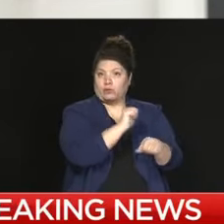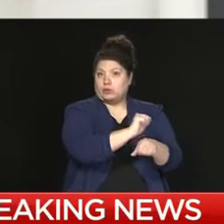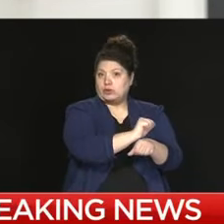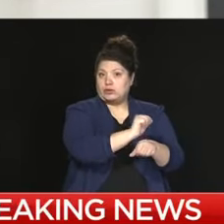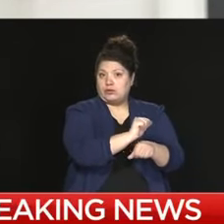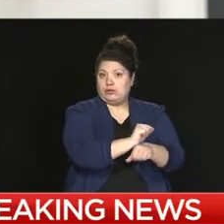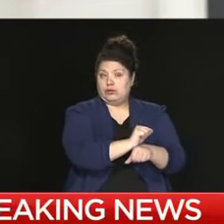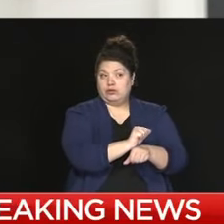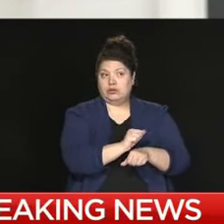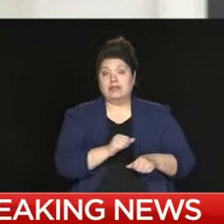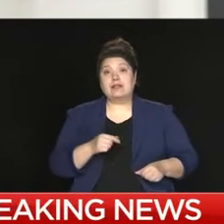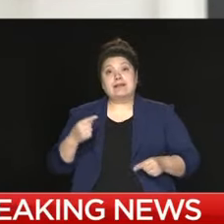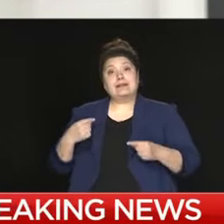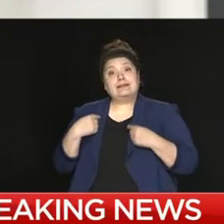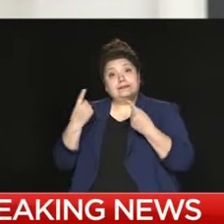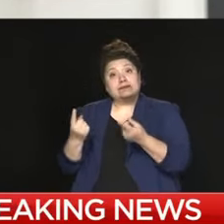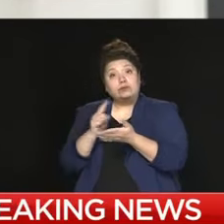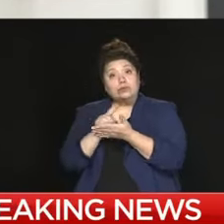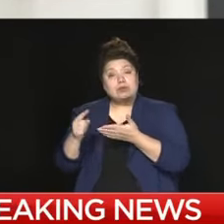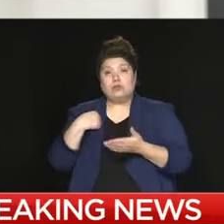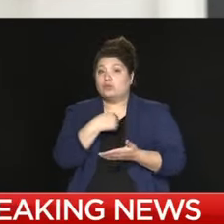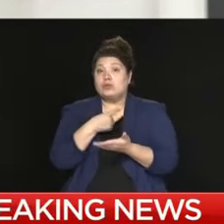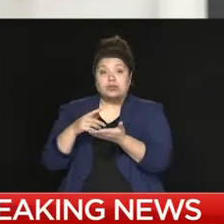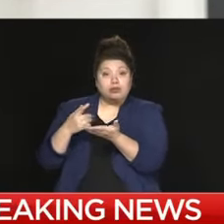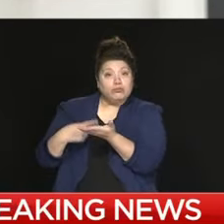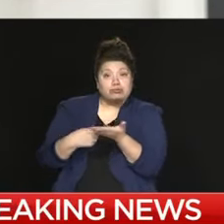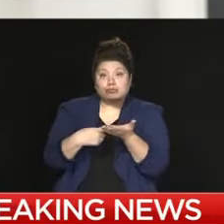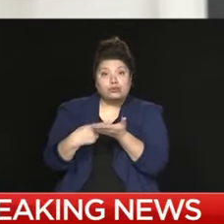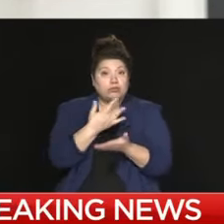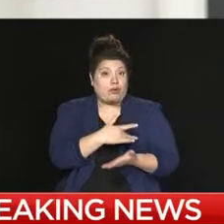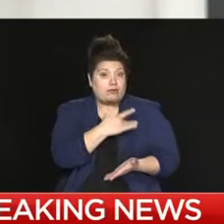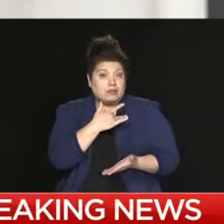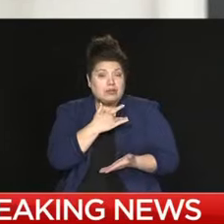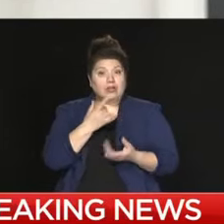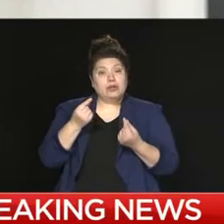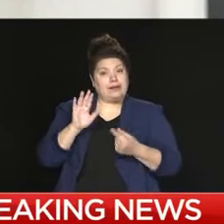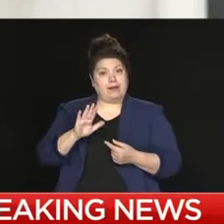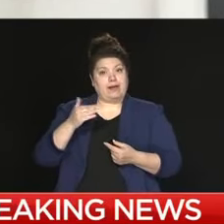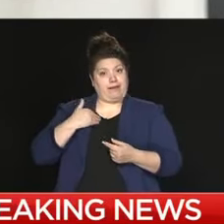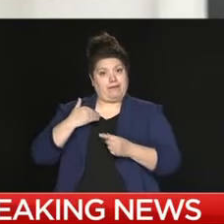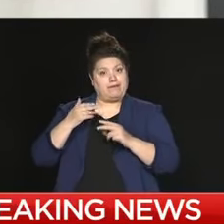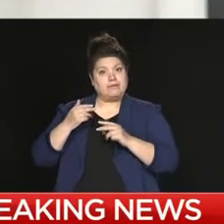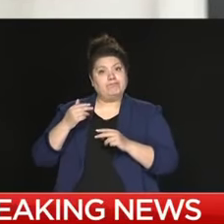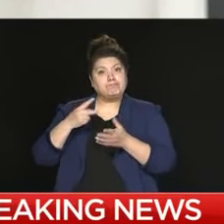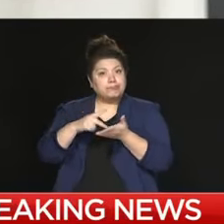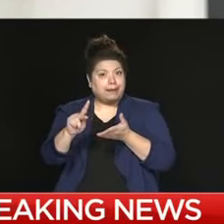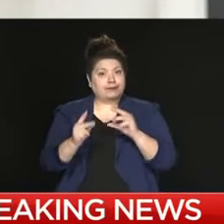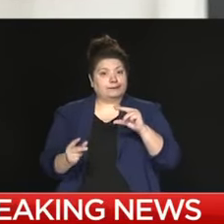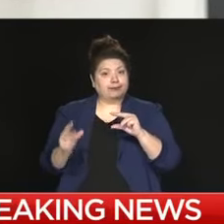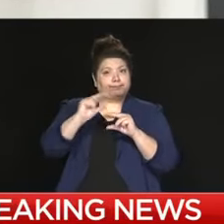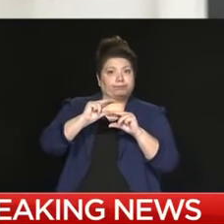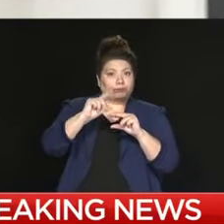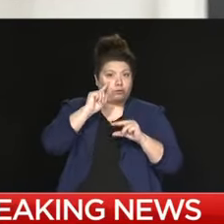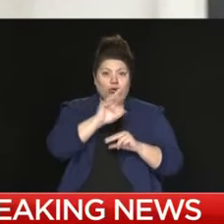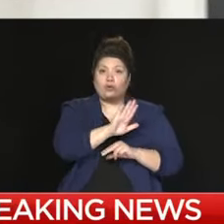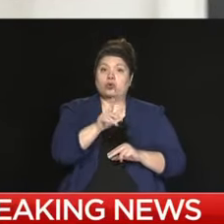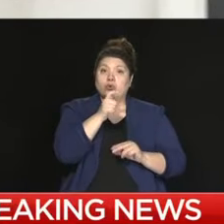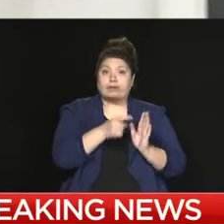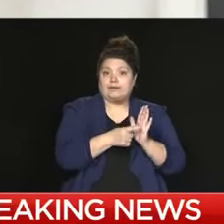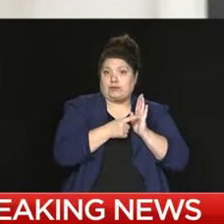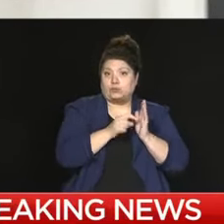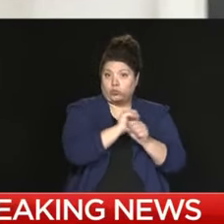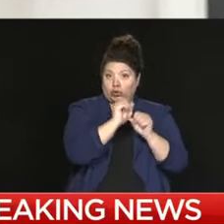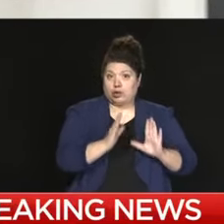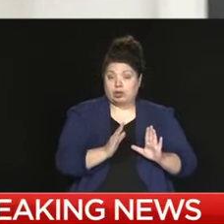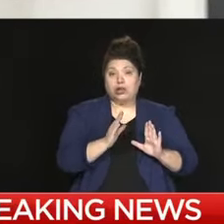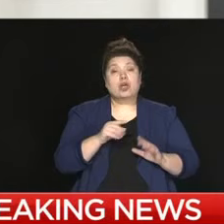Have been working over the past week with provinces on topping up the pay for essential workers, particularly those in